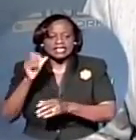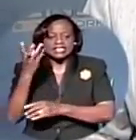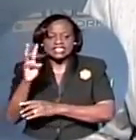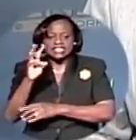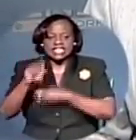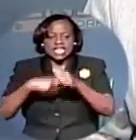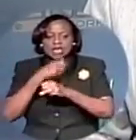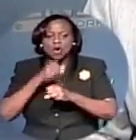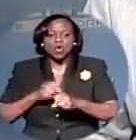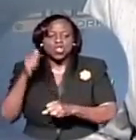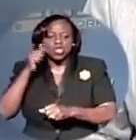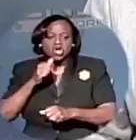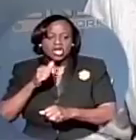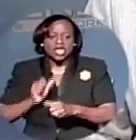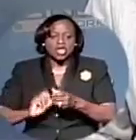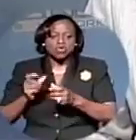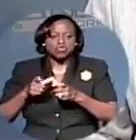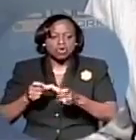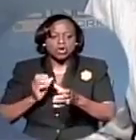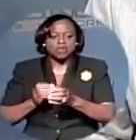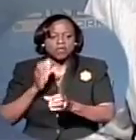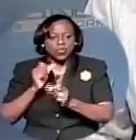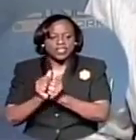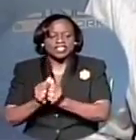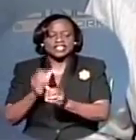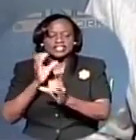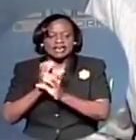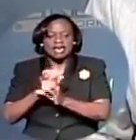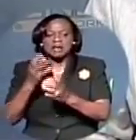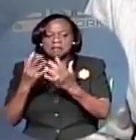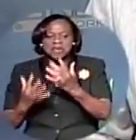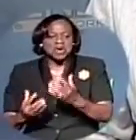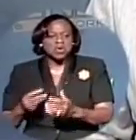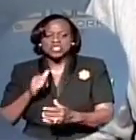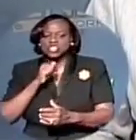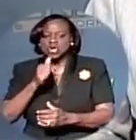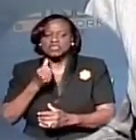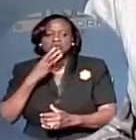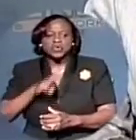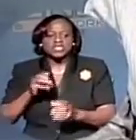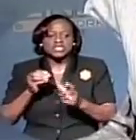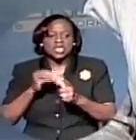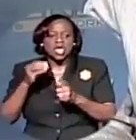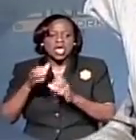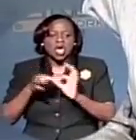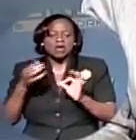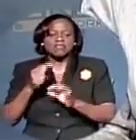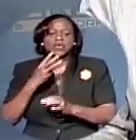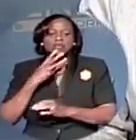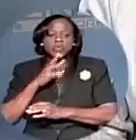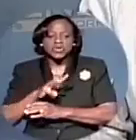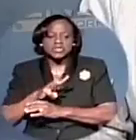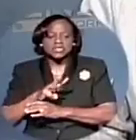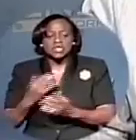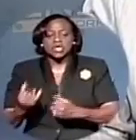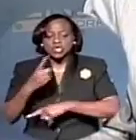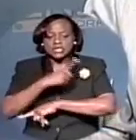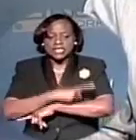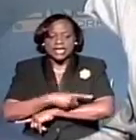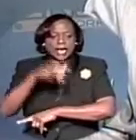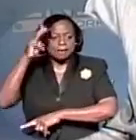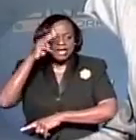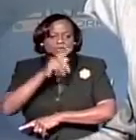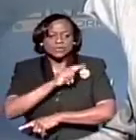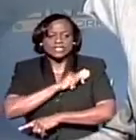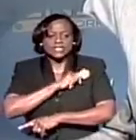with a vehicle and burned, was, quote, not the worst of the worst, end quote. Today, Maxo Tito was resentenced,